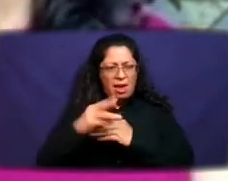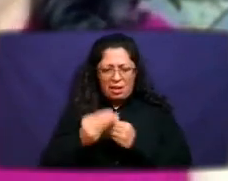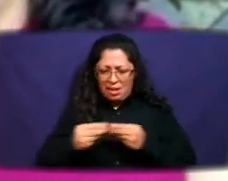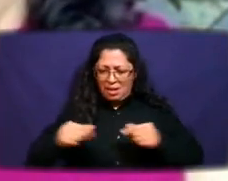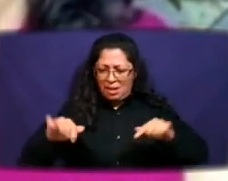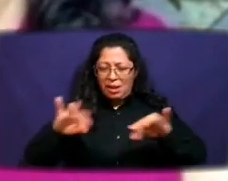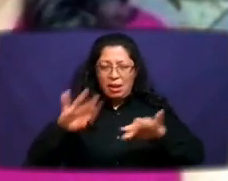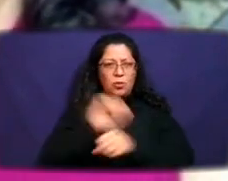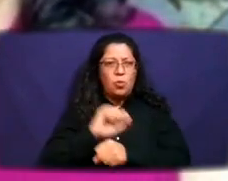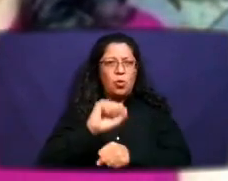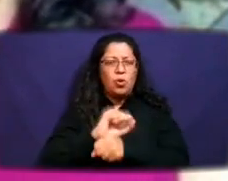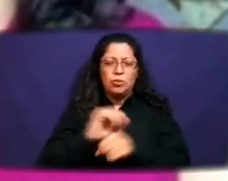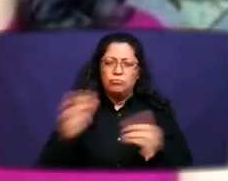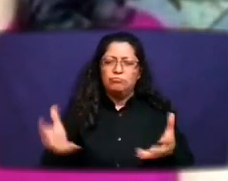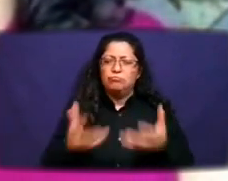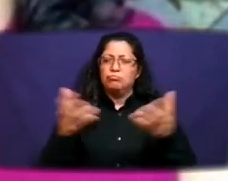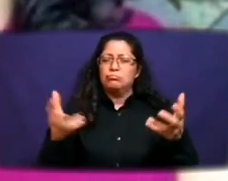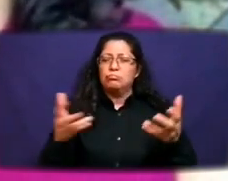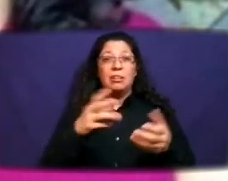and each other.